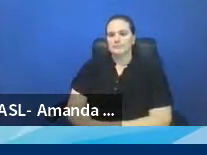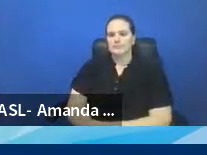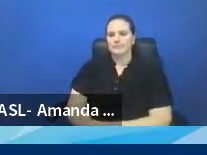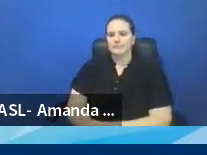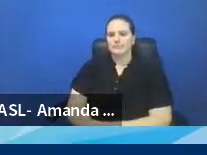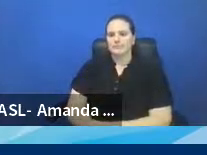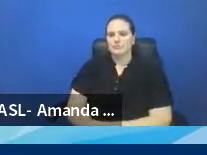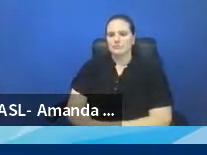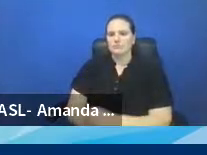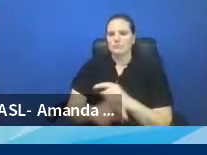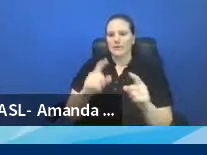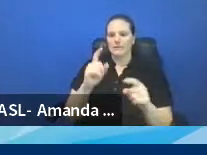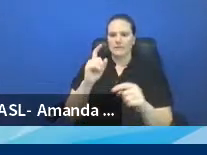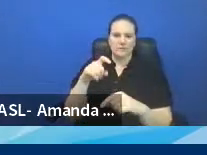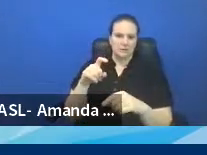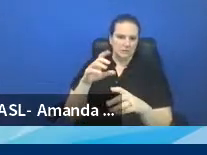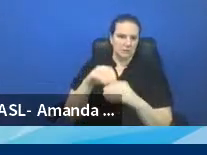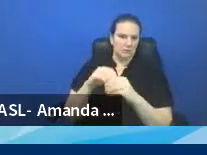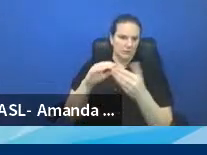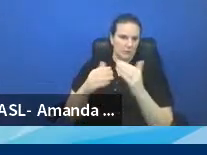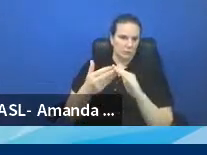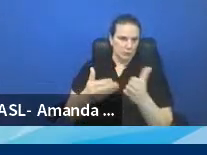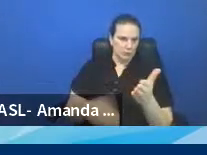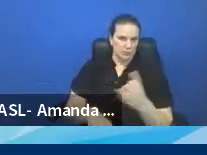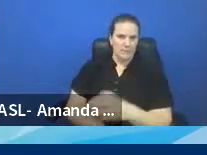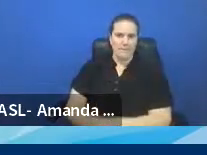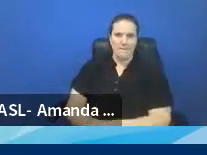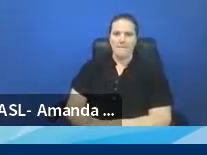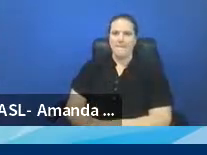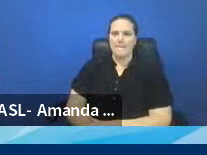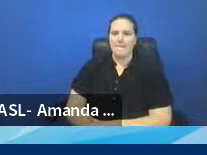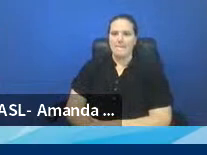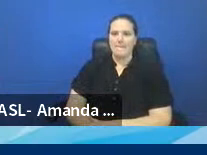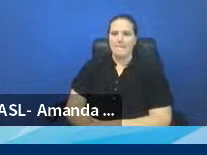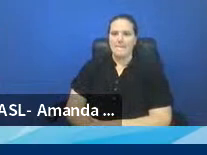different needs within the community.